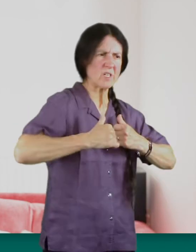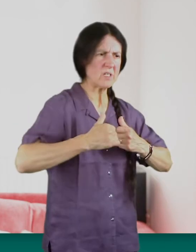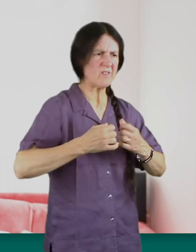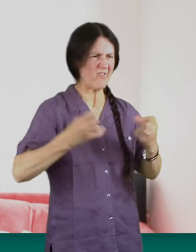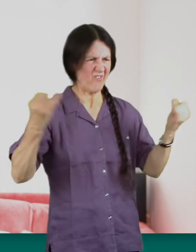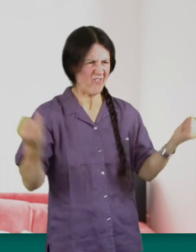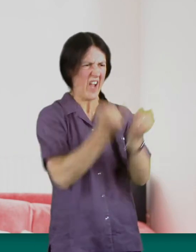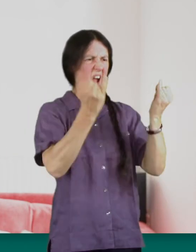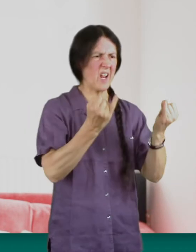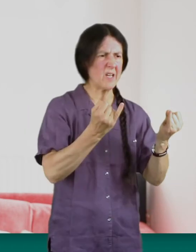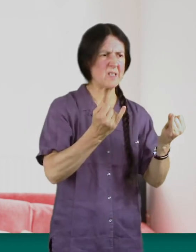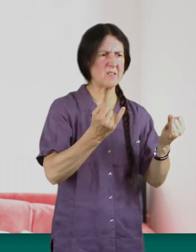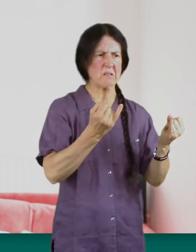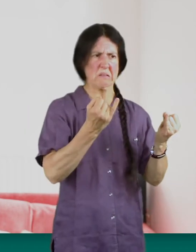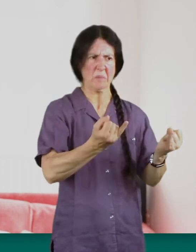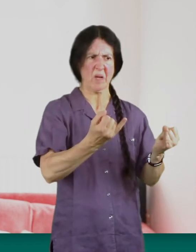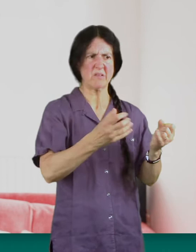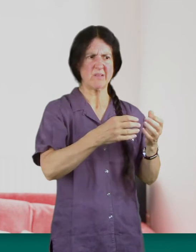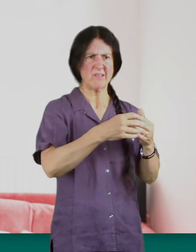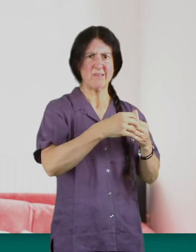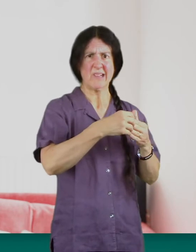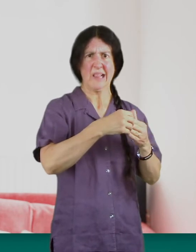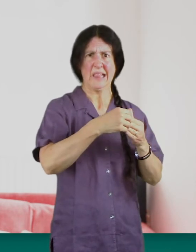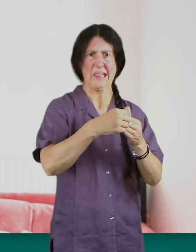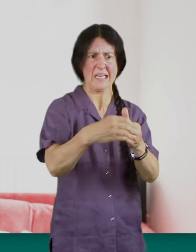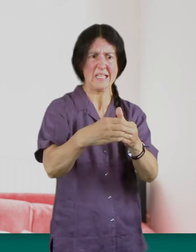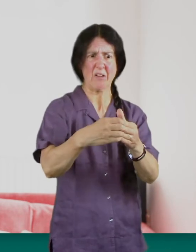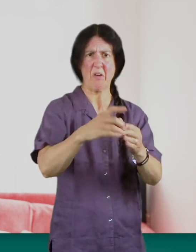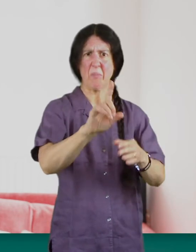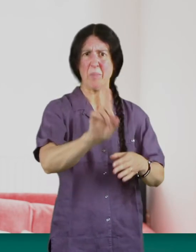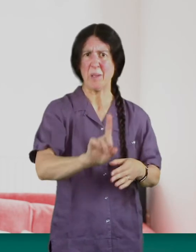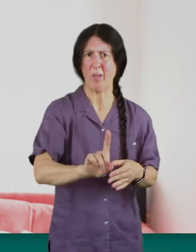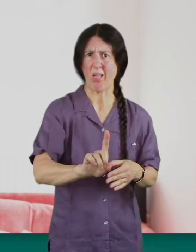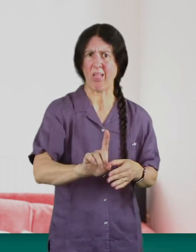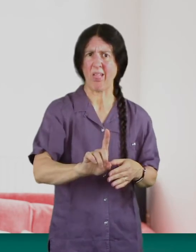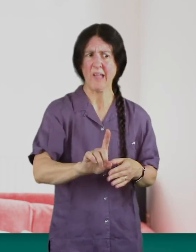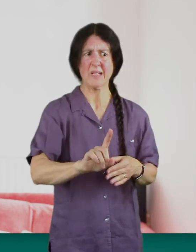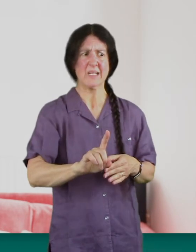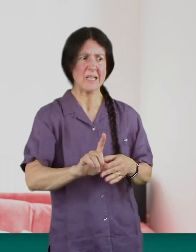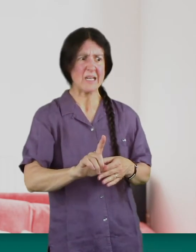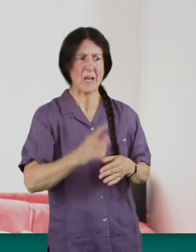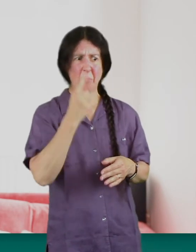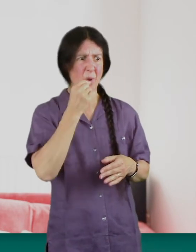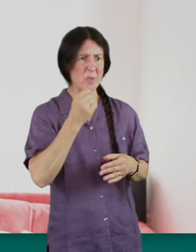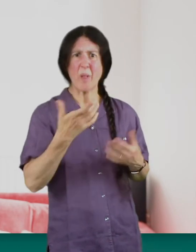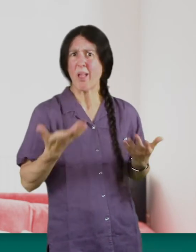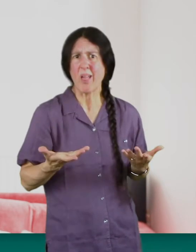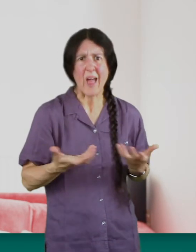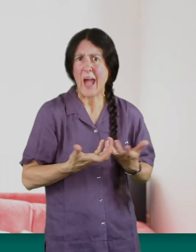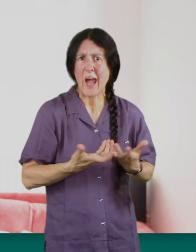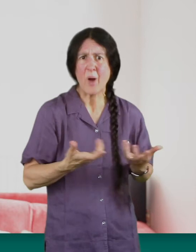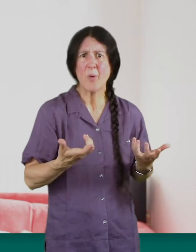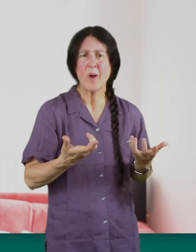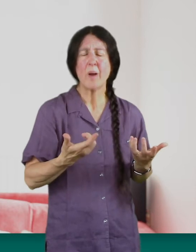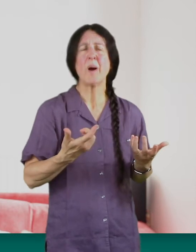people. And then you spend a minute reflecting on yourself and the mess that I have made in my life of relationships and other